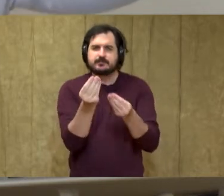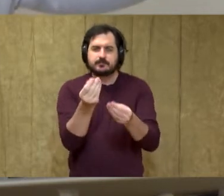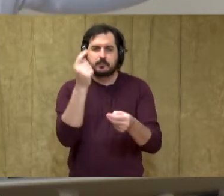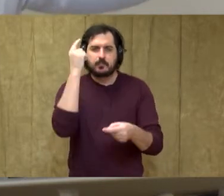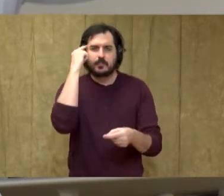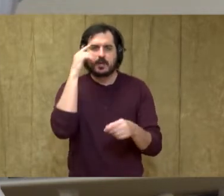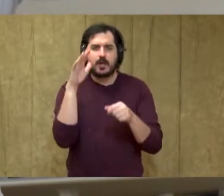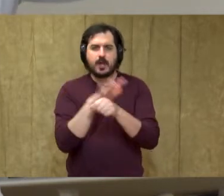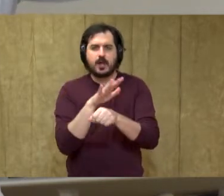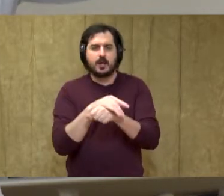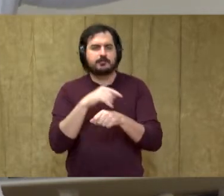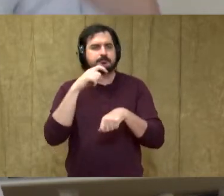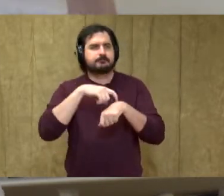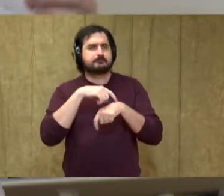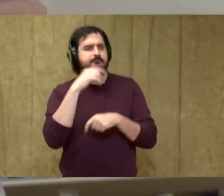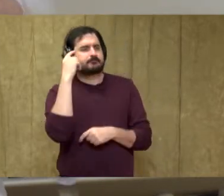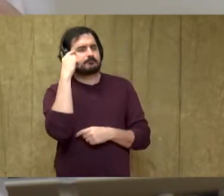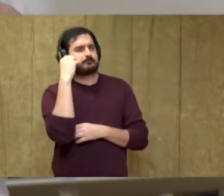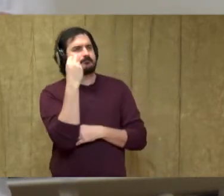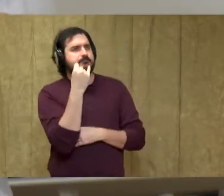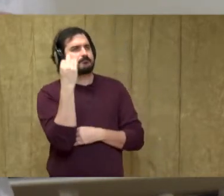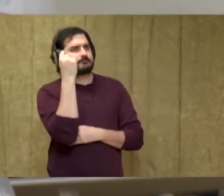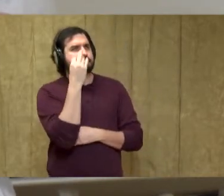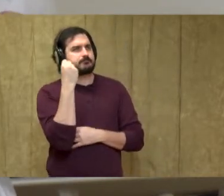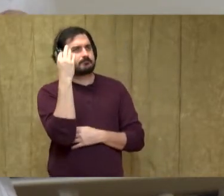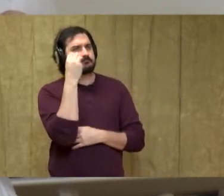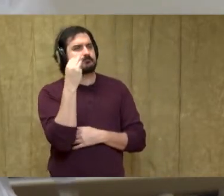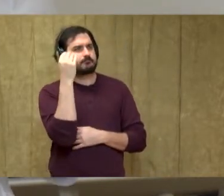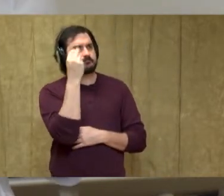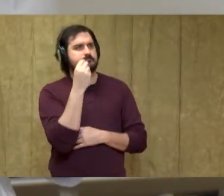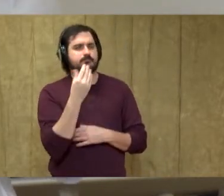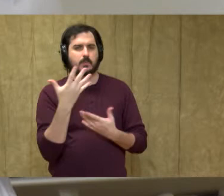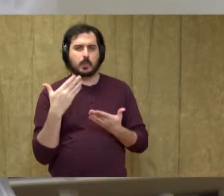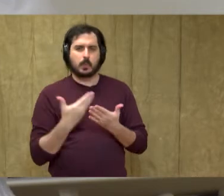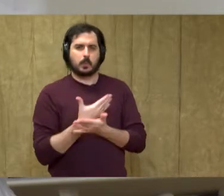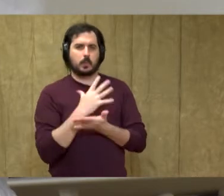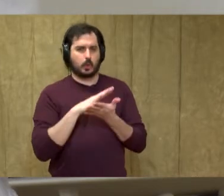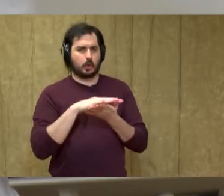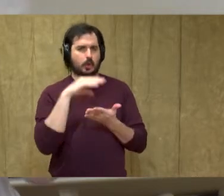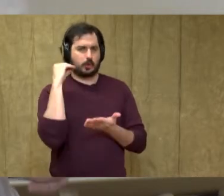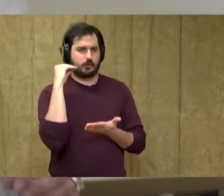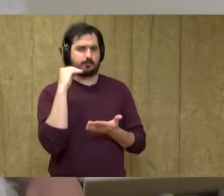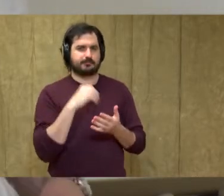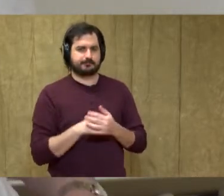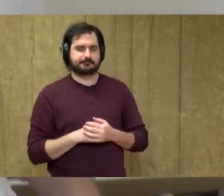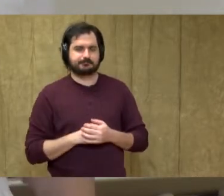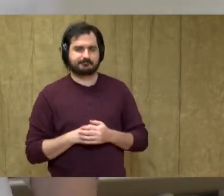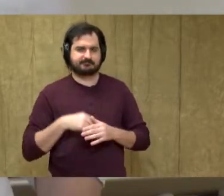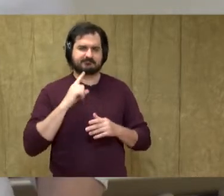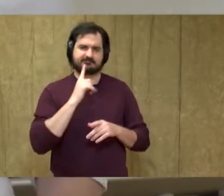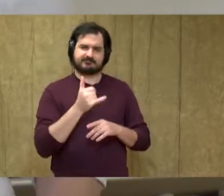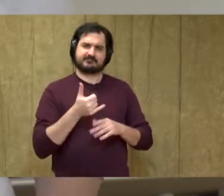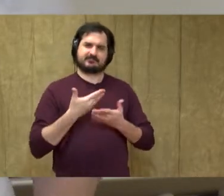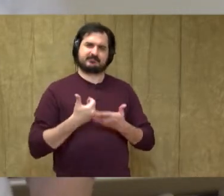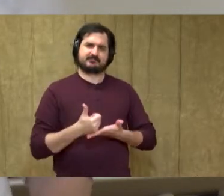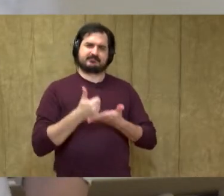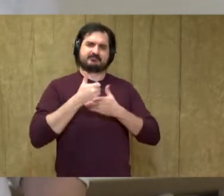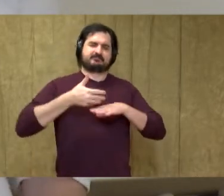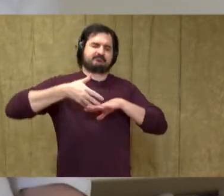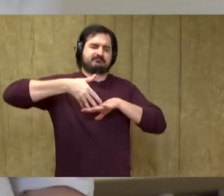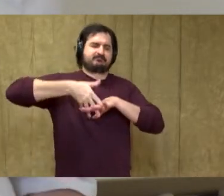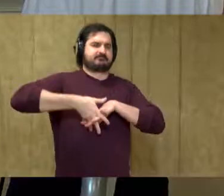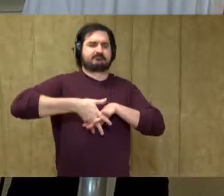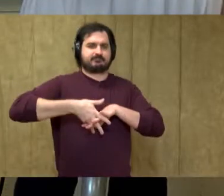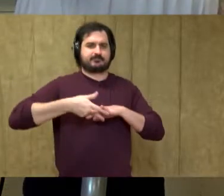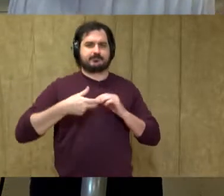time to soak in all of that new learning. All right? So let's go ahead and go back into The